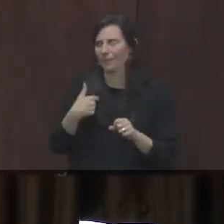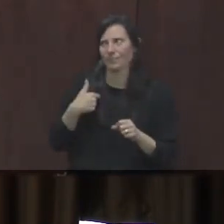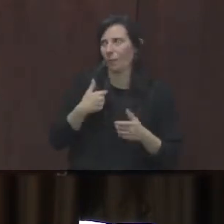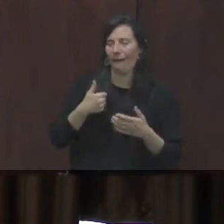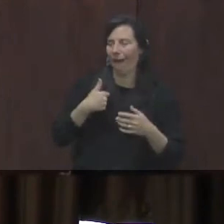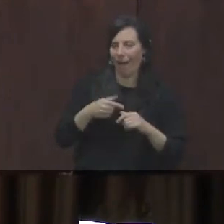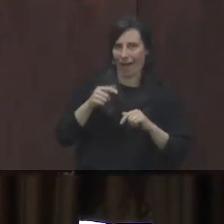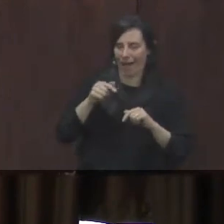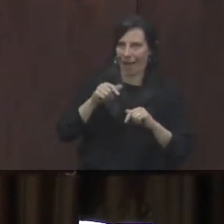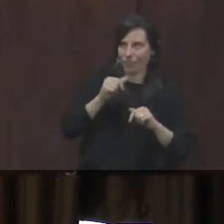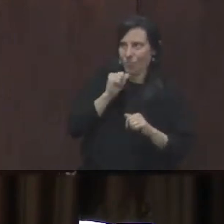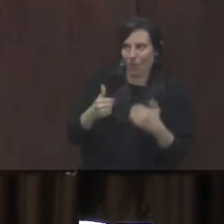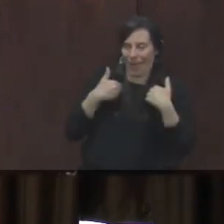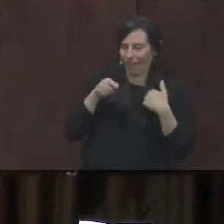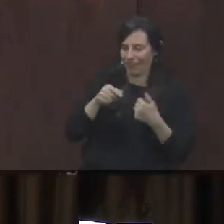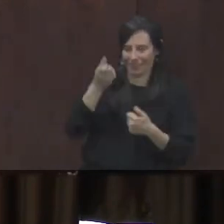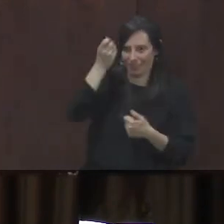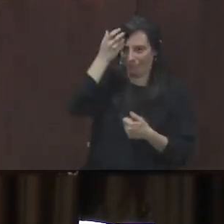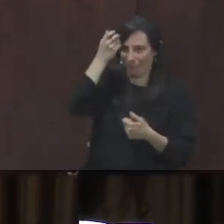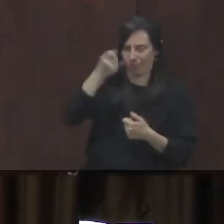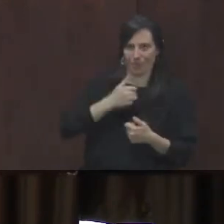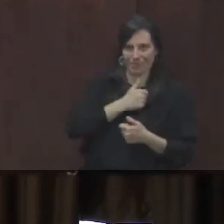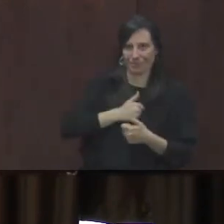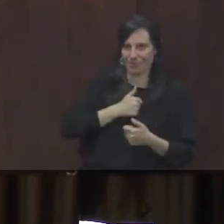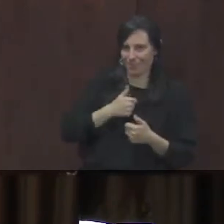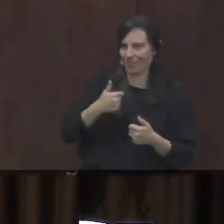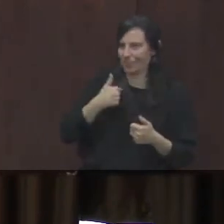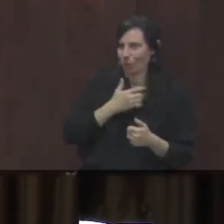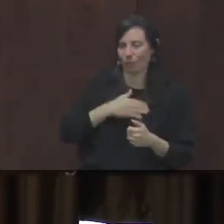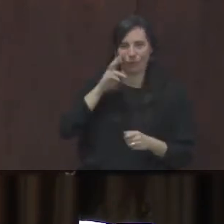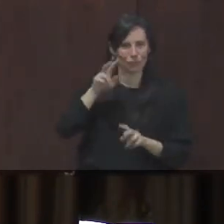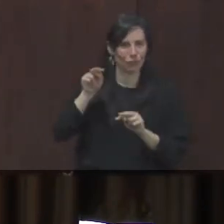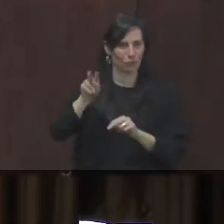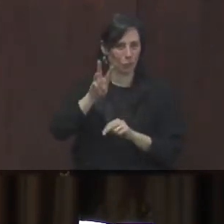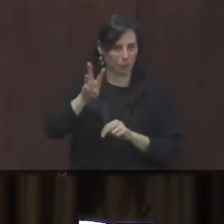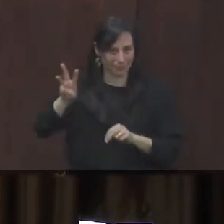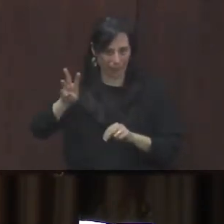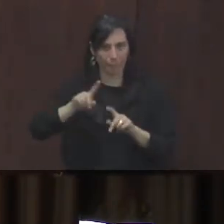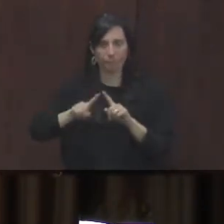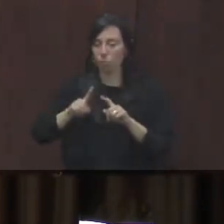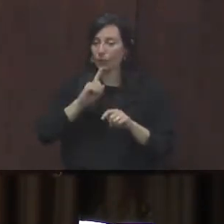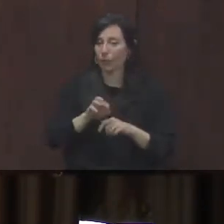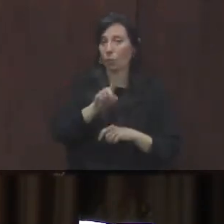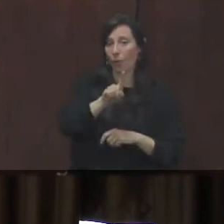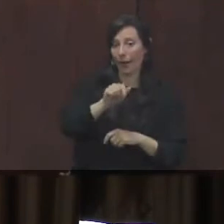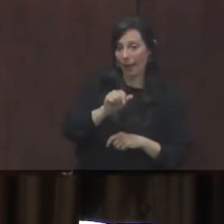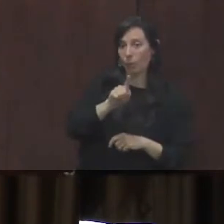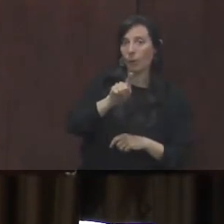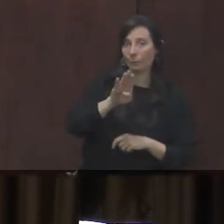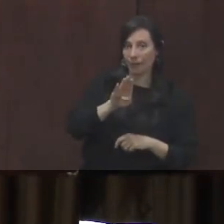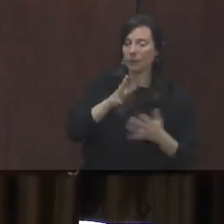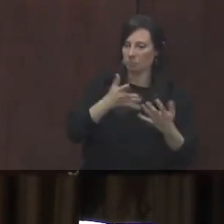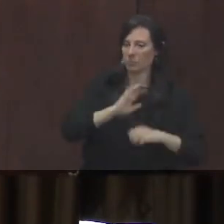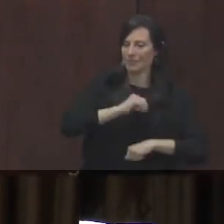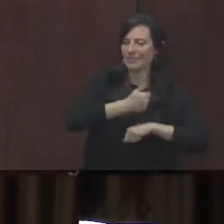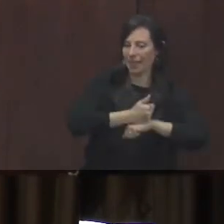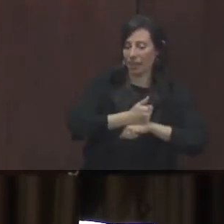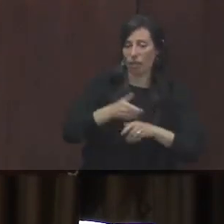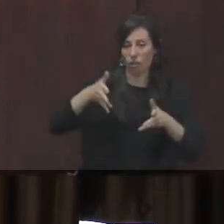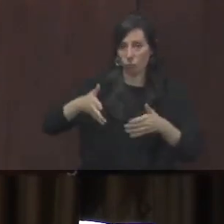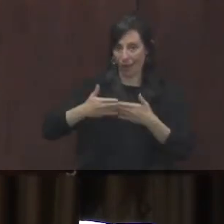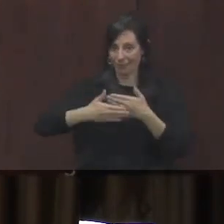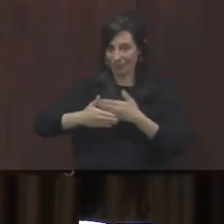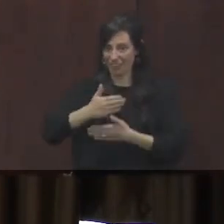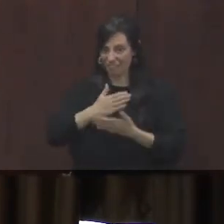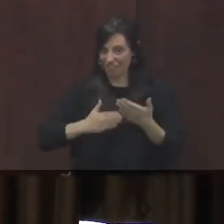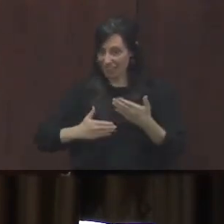look at the DHHS website. And I will say 1A and 1B are pretty set. The rest of them, because we have not gone into them, are